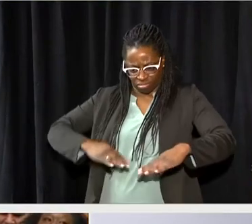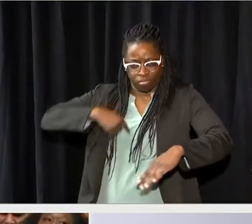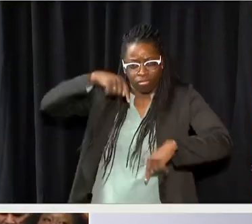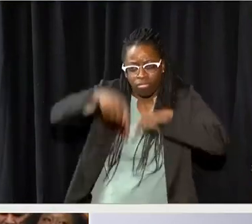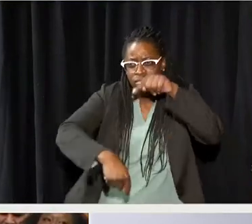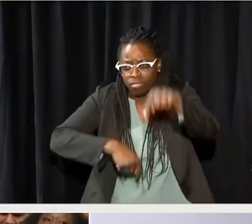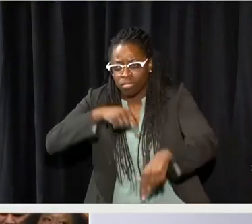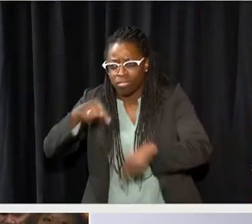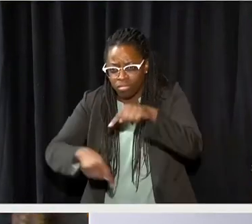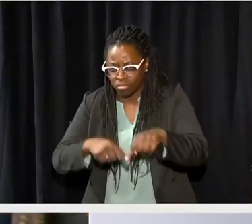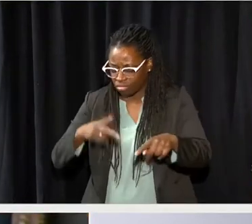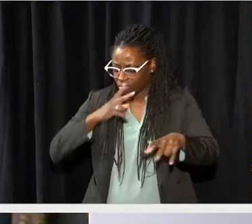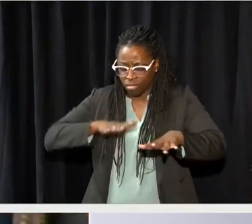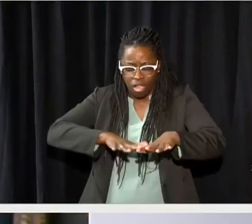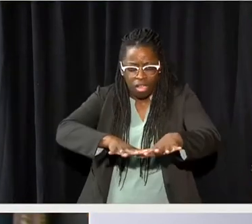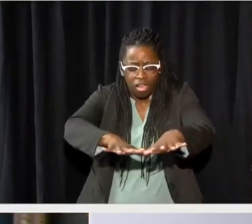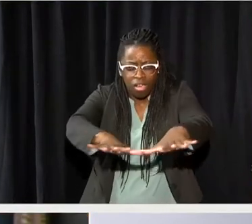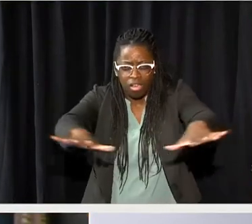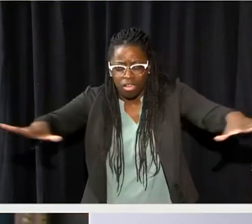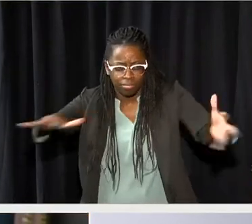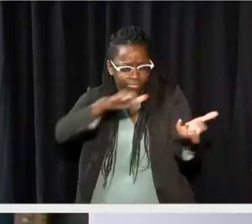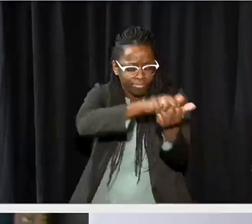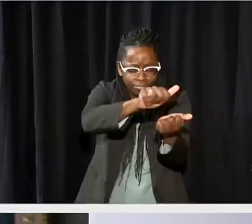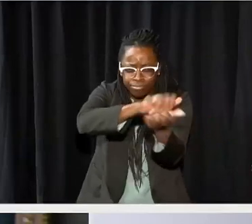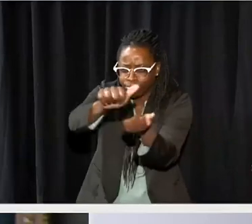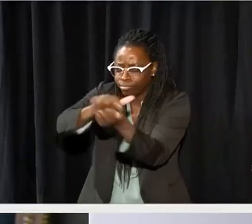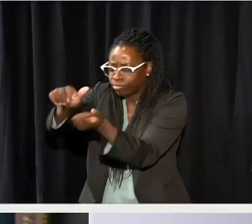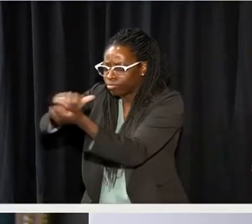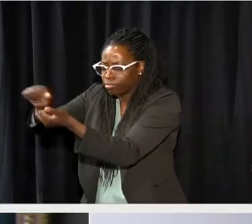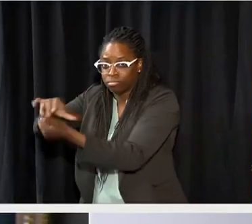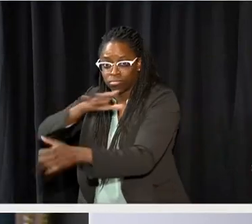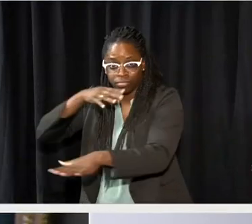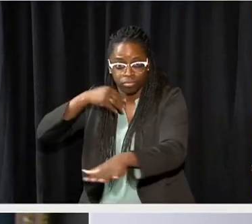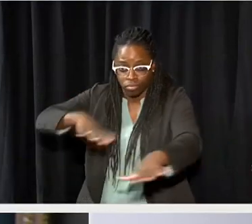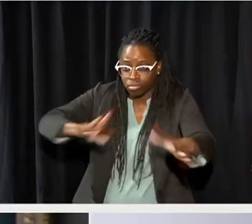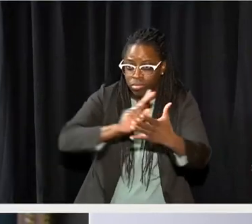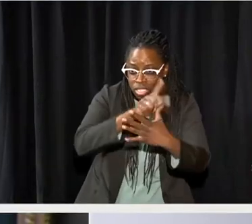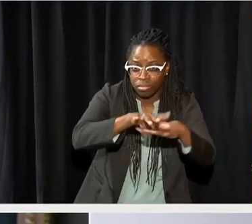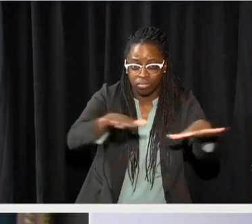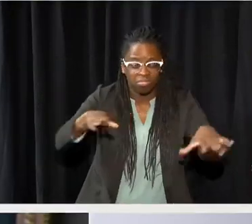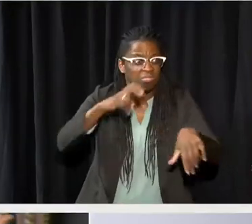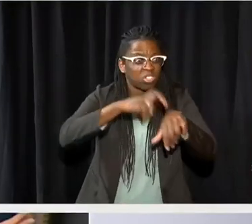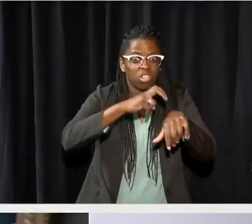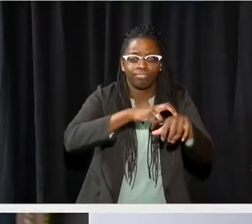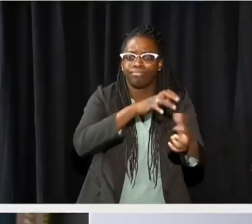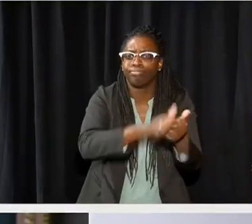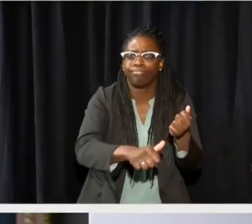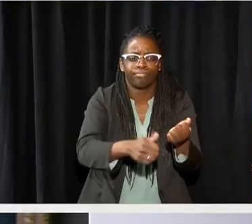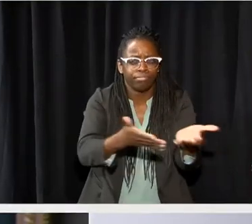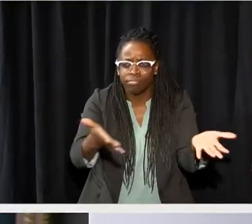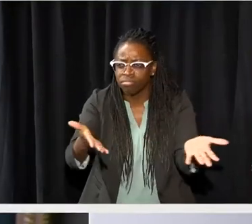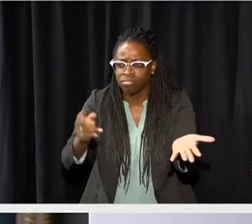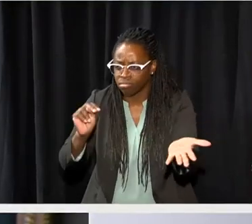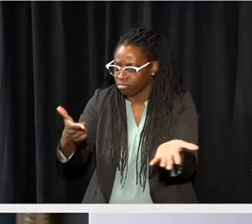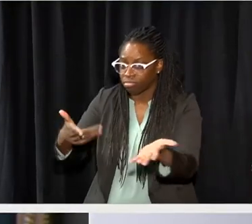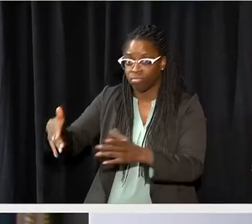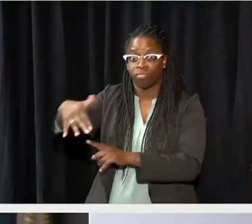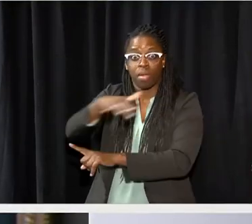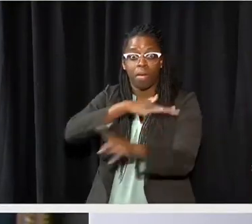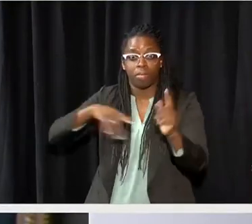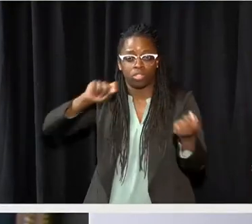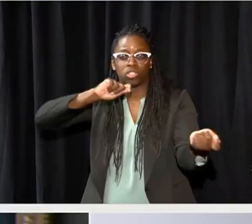to see hundreds of acres that were absolutely destroyed by flooding, the reality of climate change